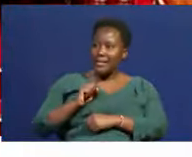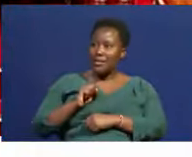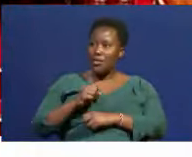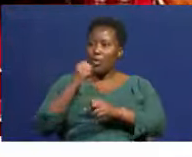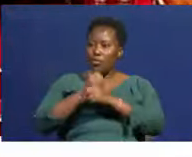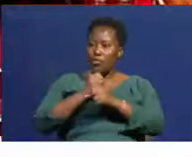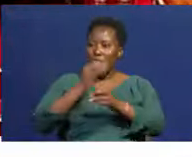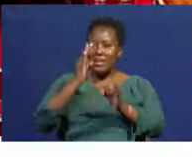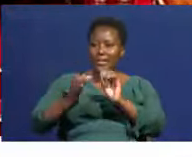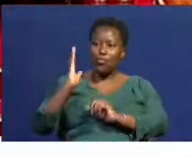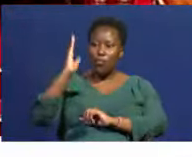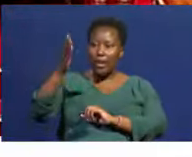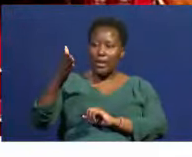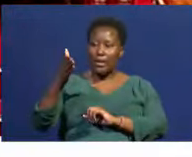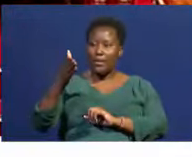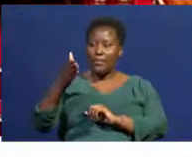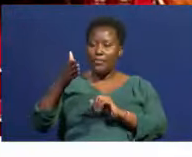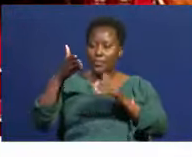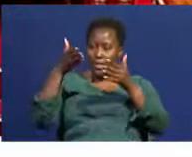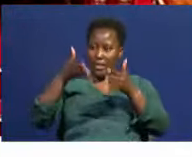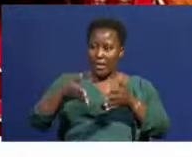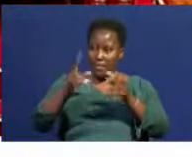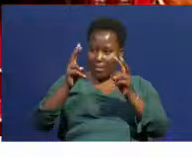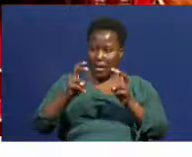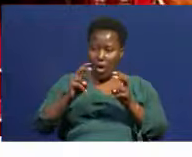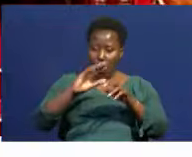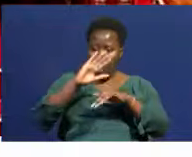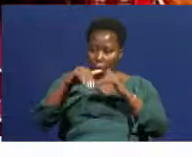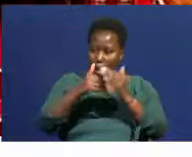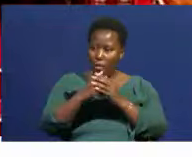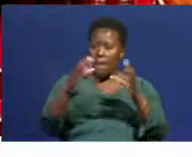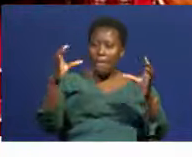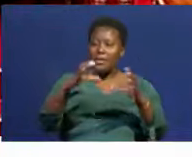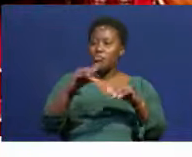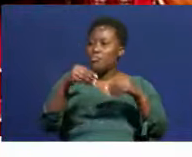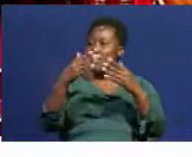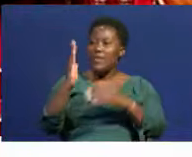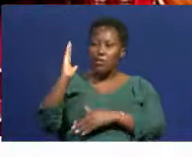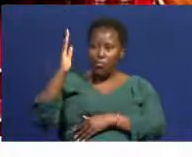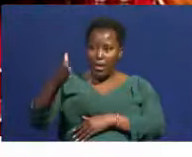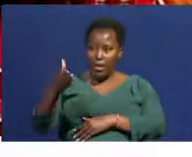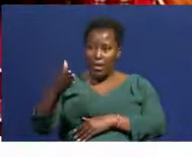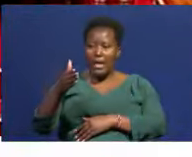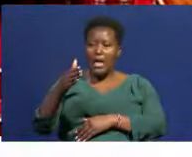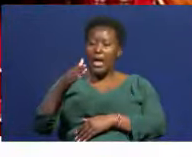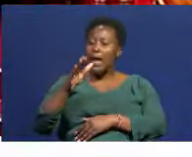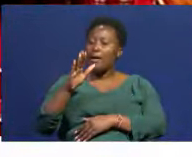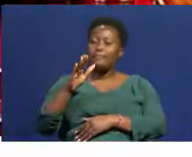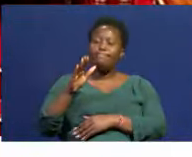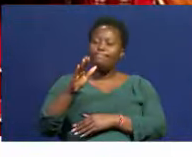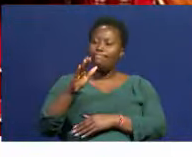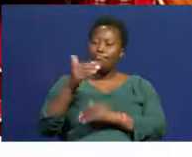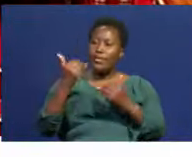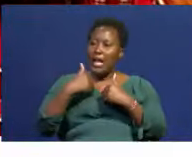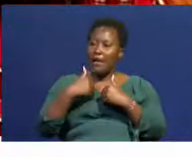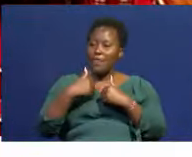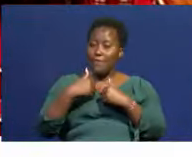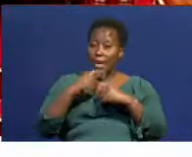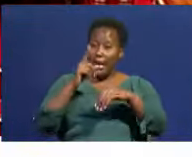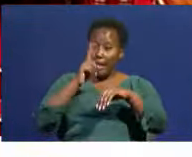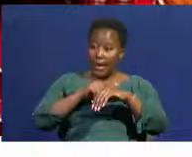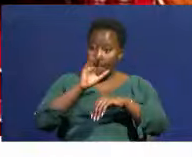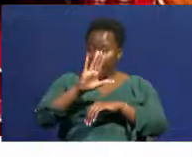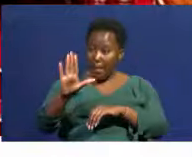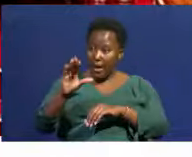do justice in this matter. All the parties are going to be given a fair, they're going to have their day